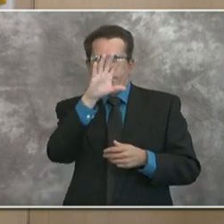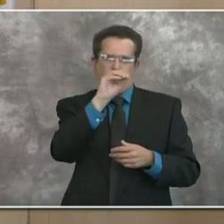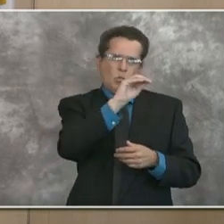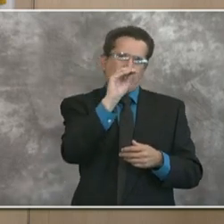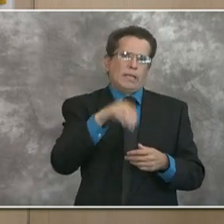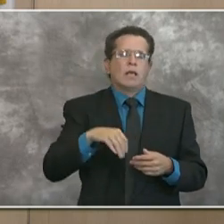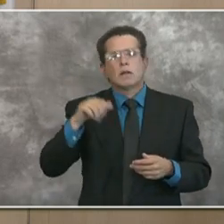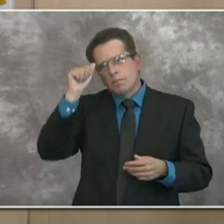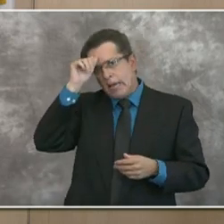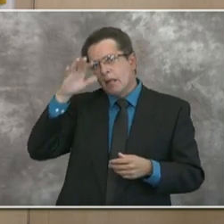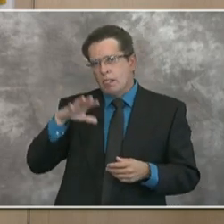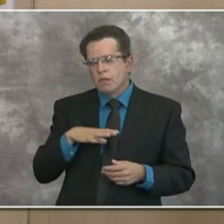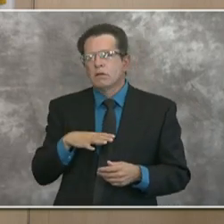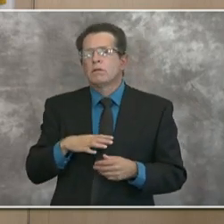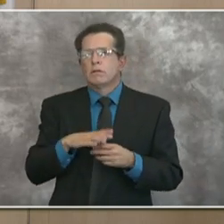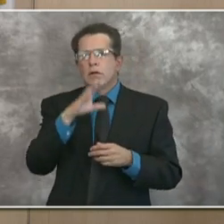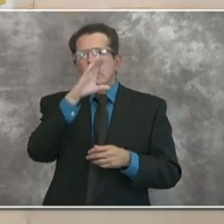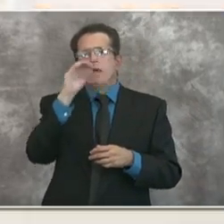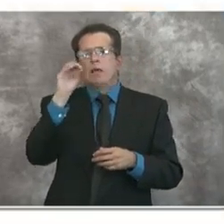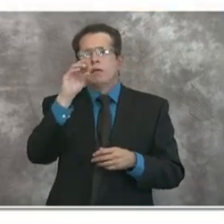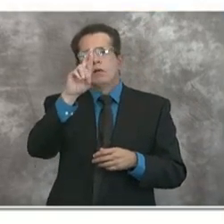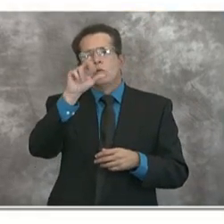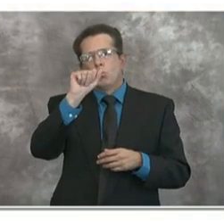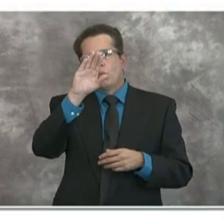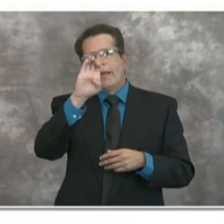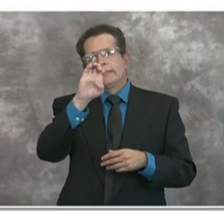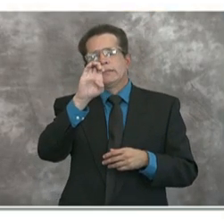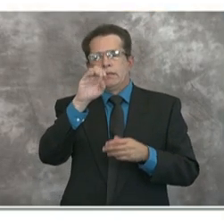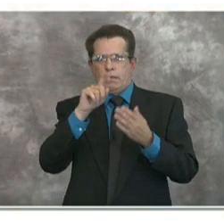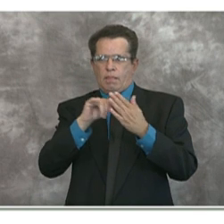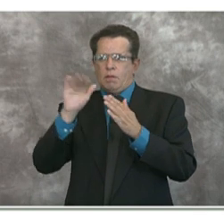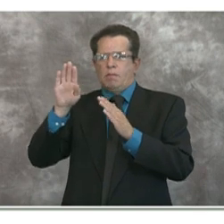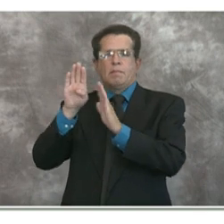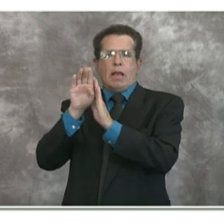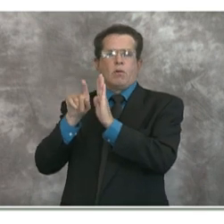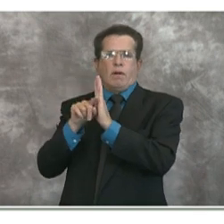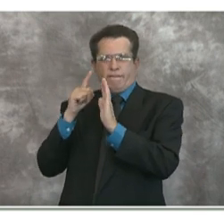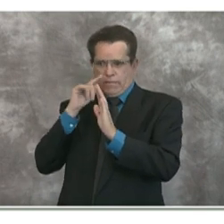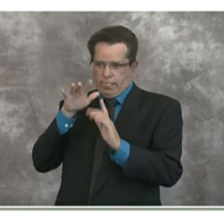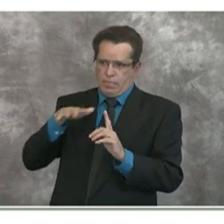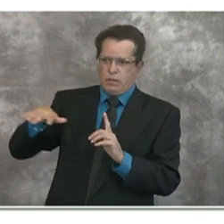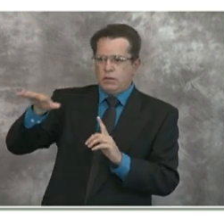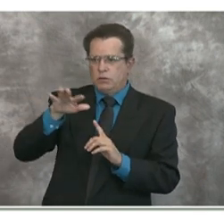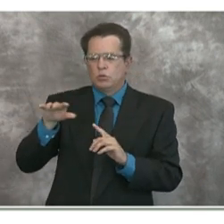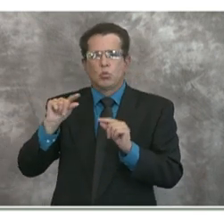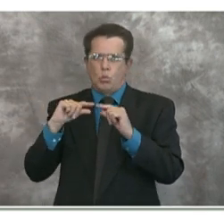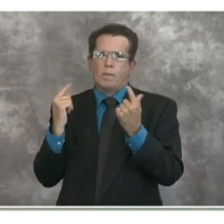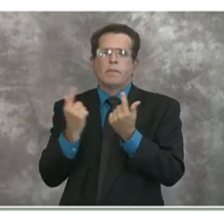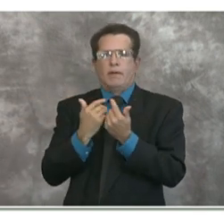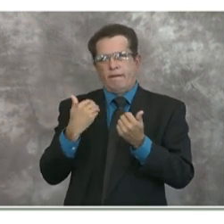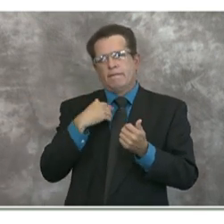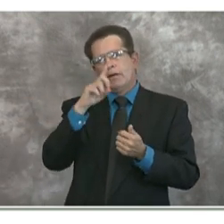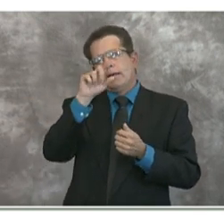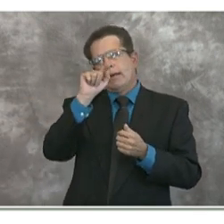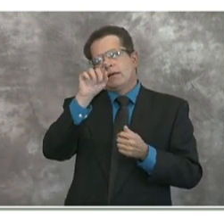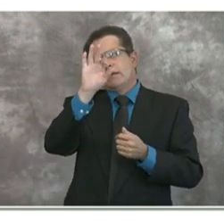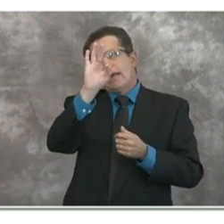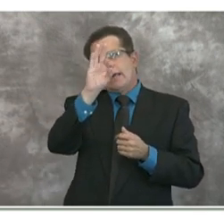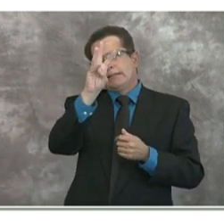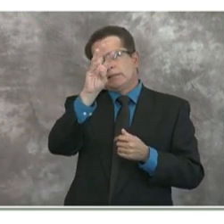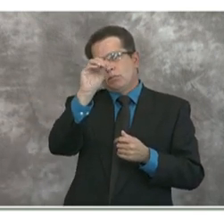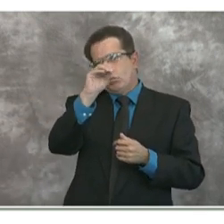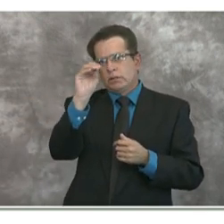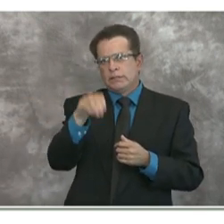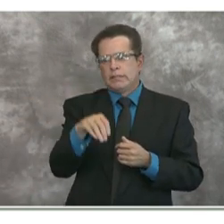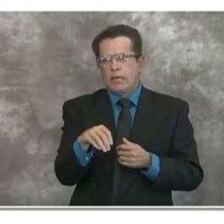are male. And regarding the race and ethnicity of this group, we have data for